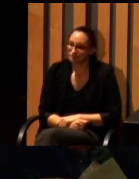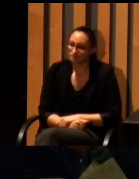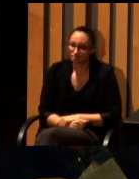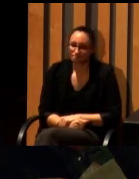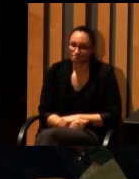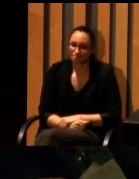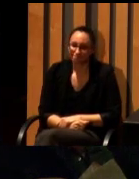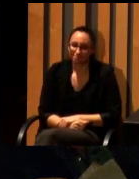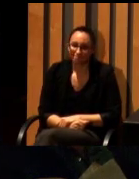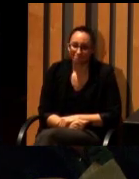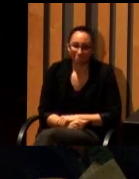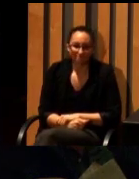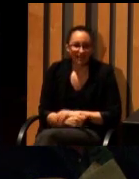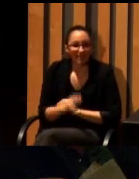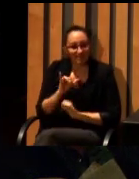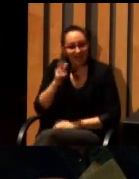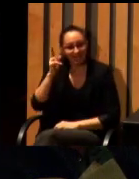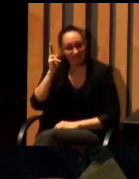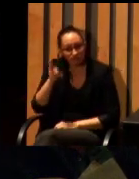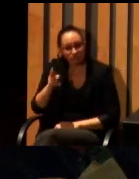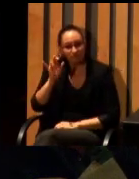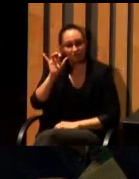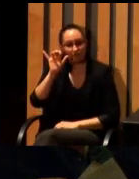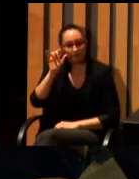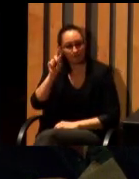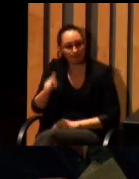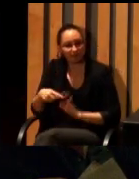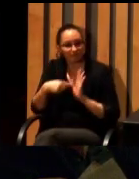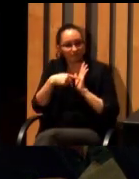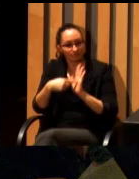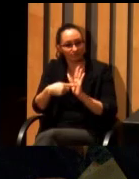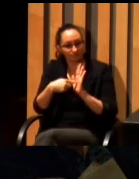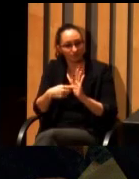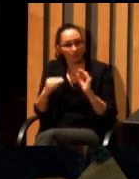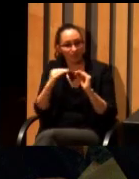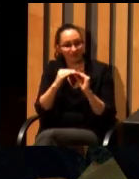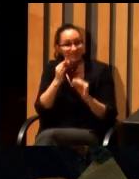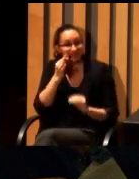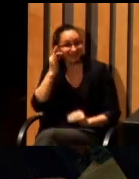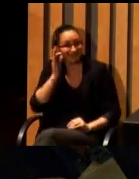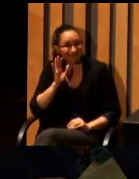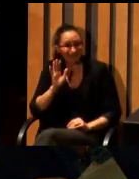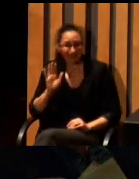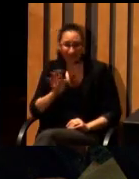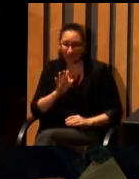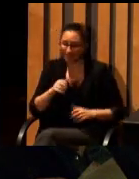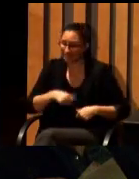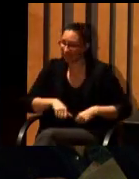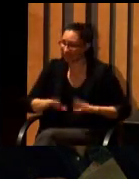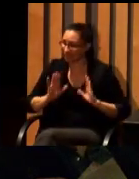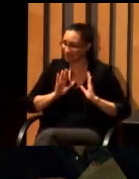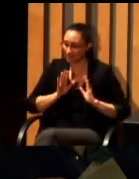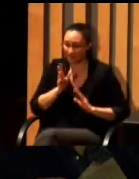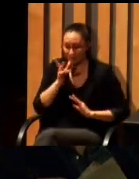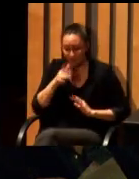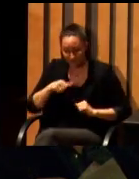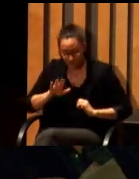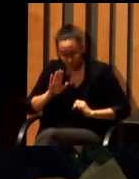piece of history that needs to be said more, is Indians and their sacrifices, you know, mothers sacrificing their